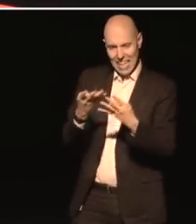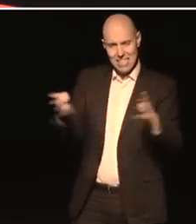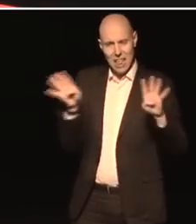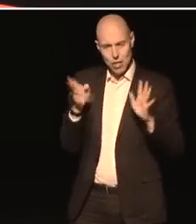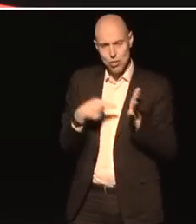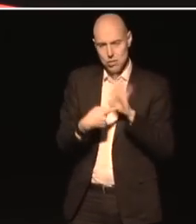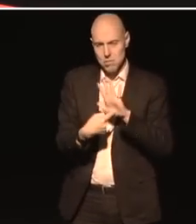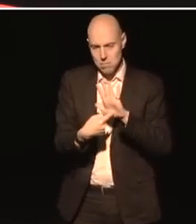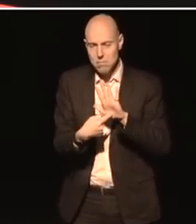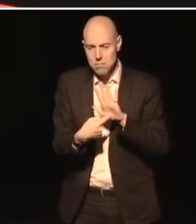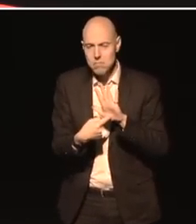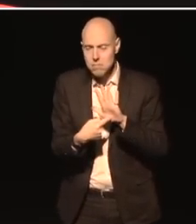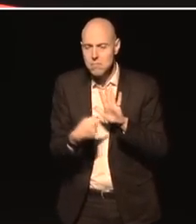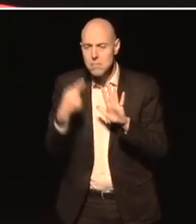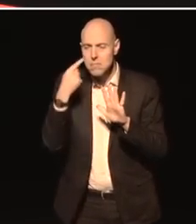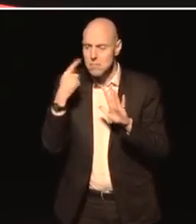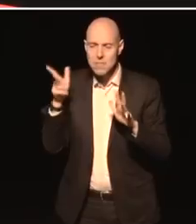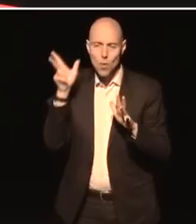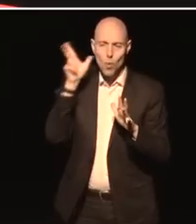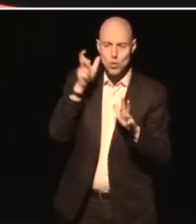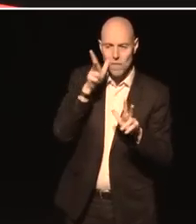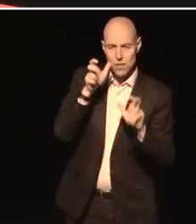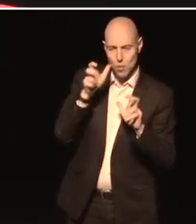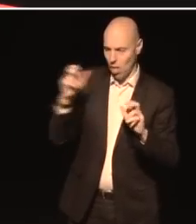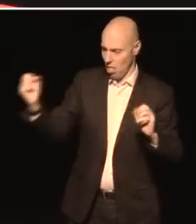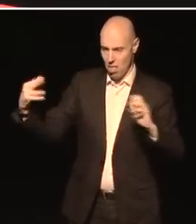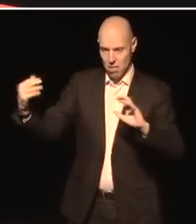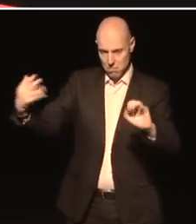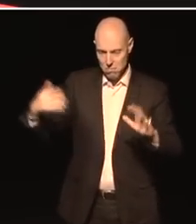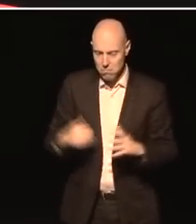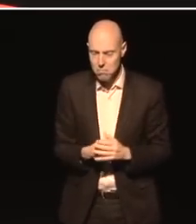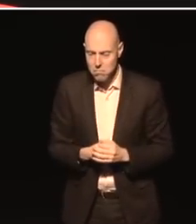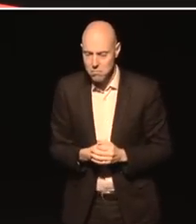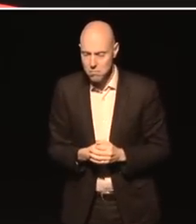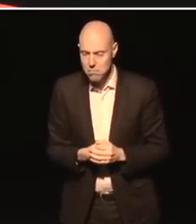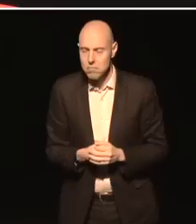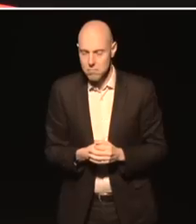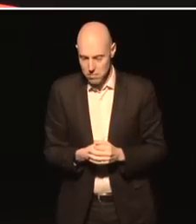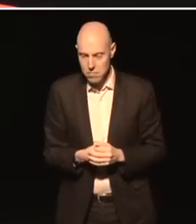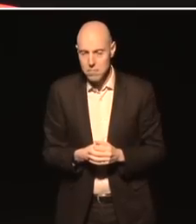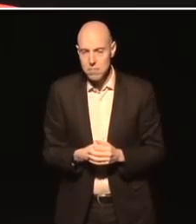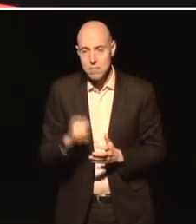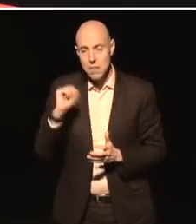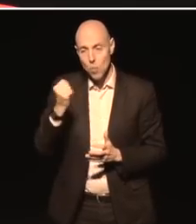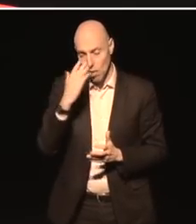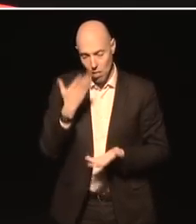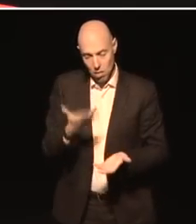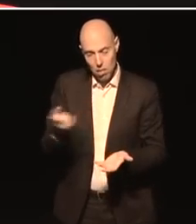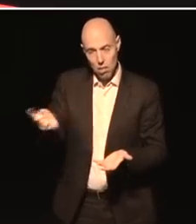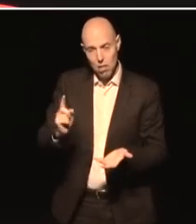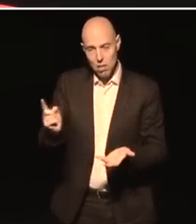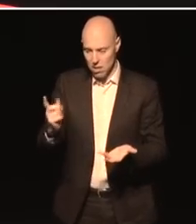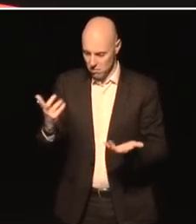So it'll be looking at audiovisual technology, and it will aim to provide